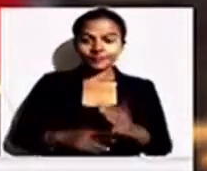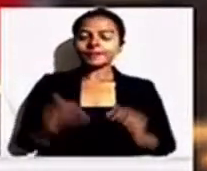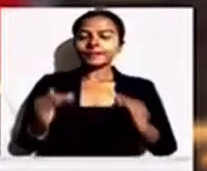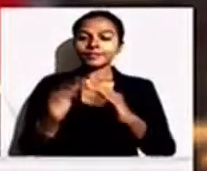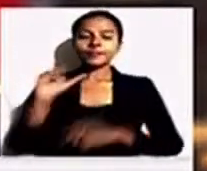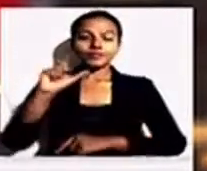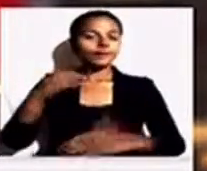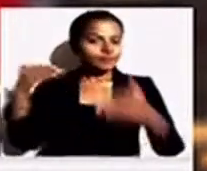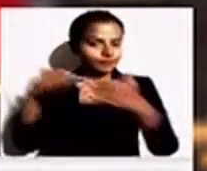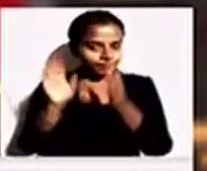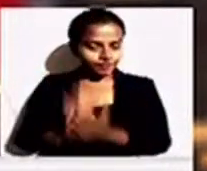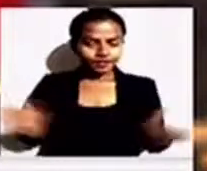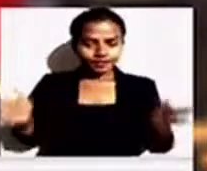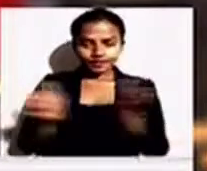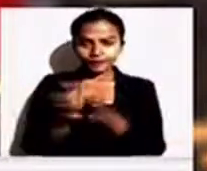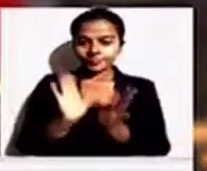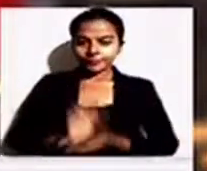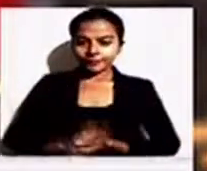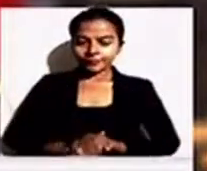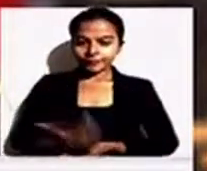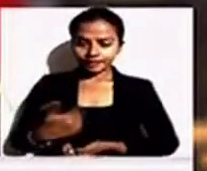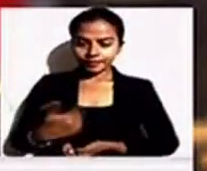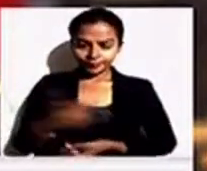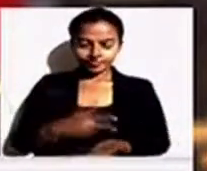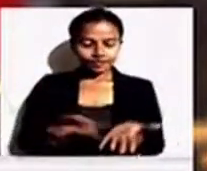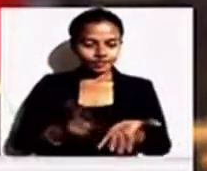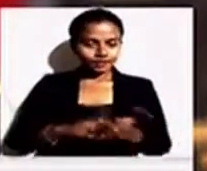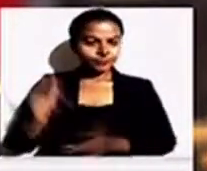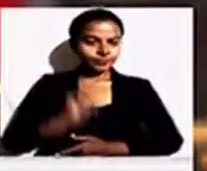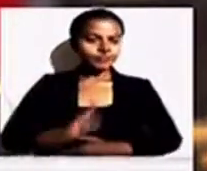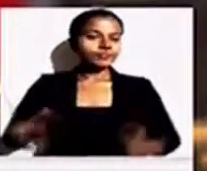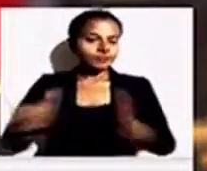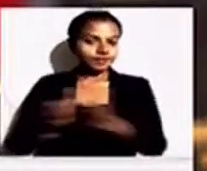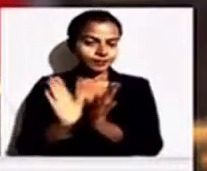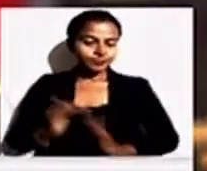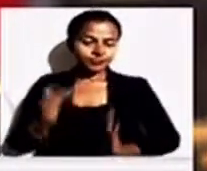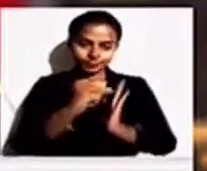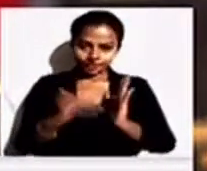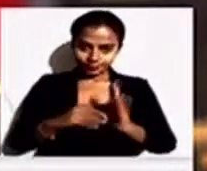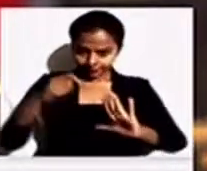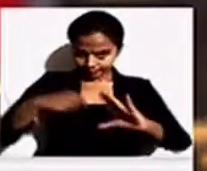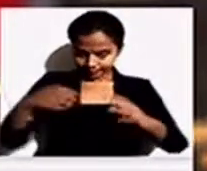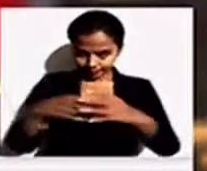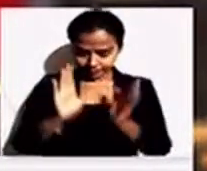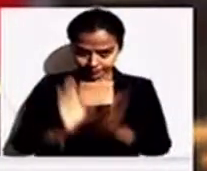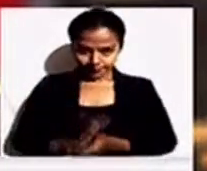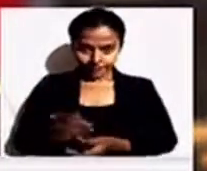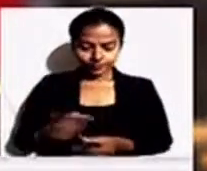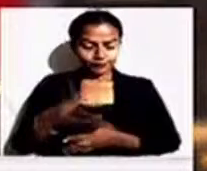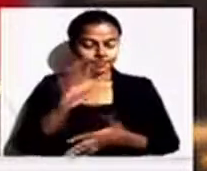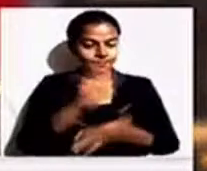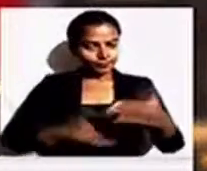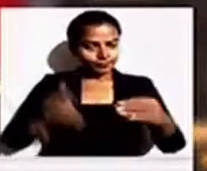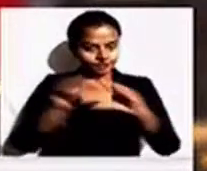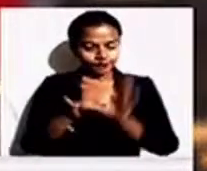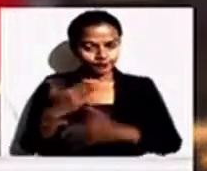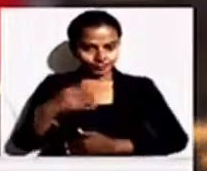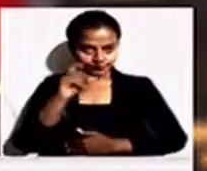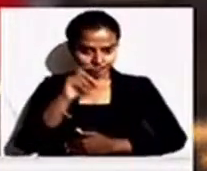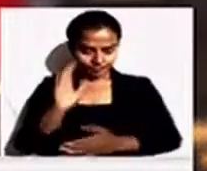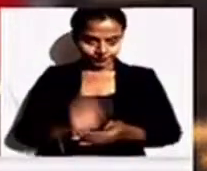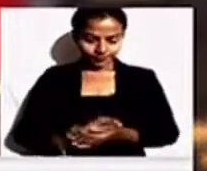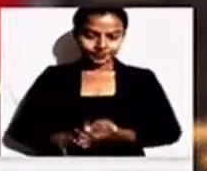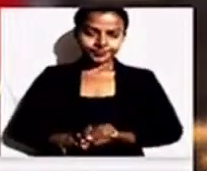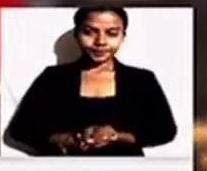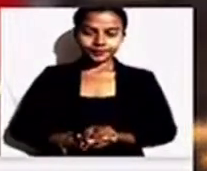Joel Outschoon, and our interpreter, Tharaka Gabriela, via Zoom. We have a comprehensive report of stories for you. Let's take a look at our top story for today. Now,